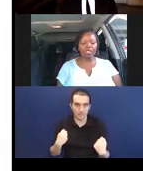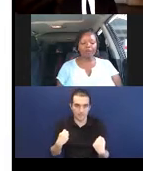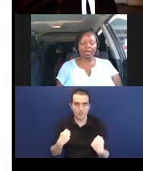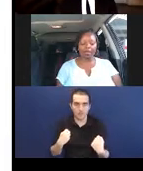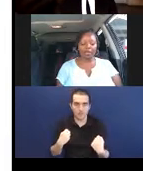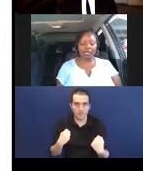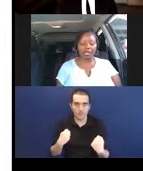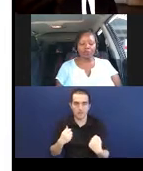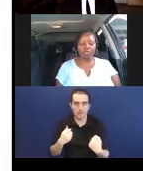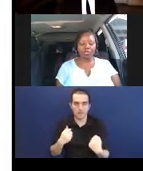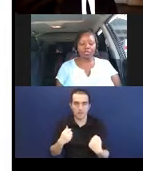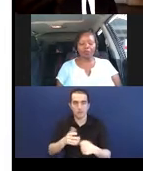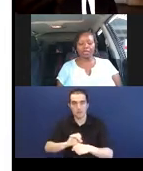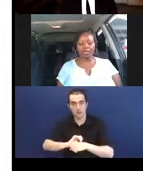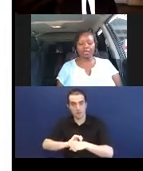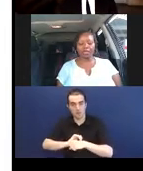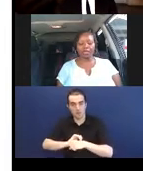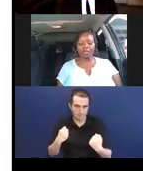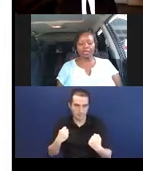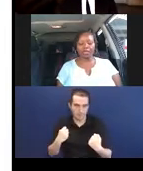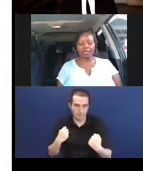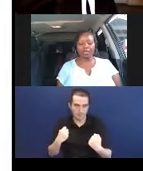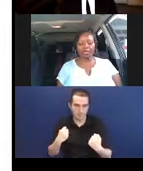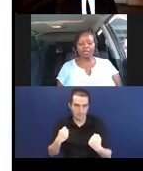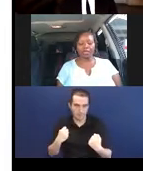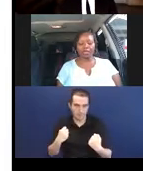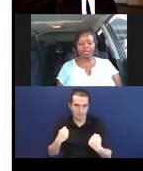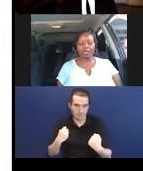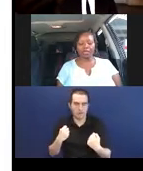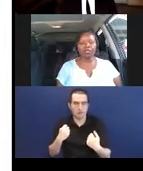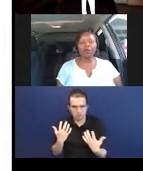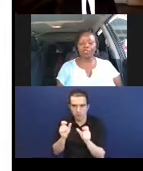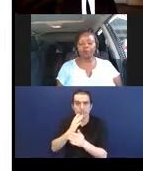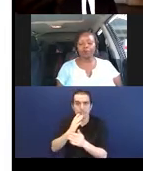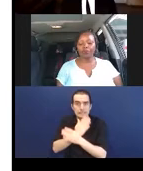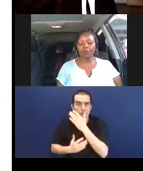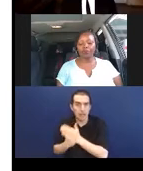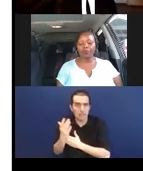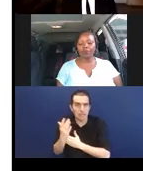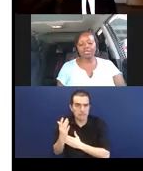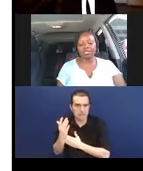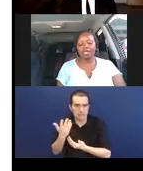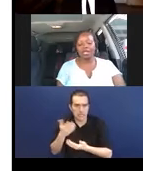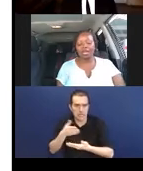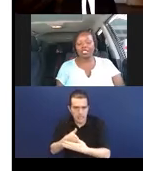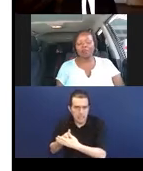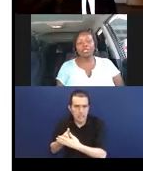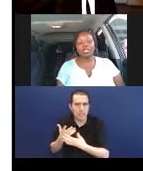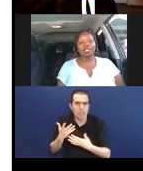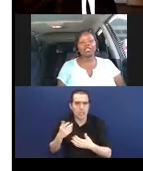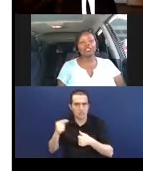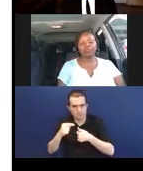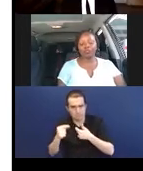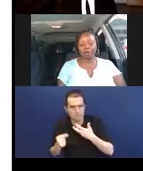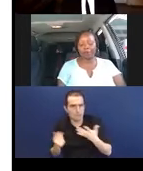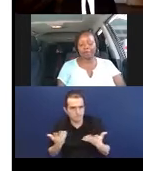that looking back, we had come to expect the slow but steady progress of the conversion of persons with disabilities,